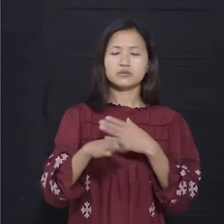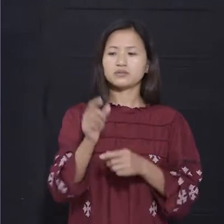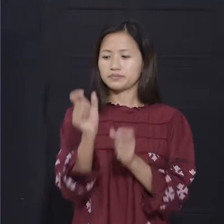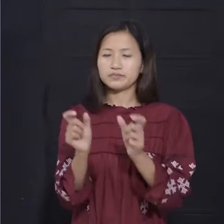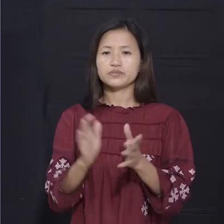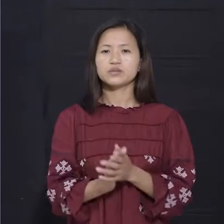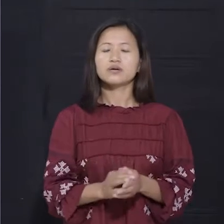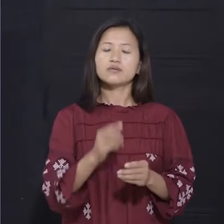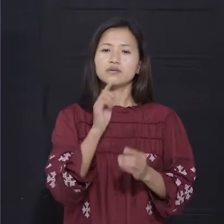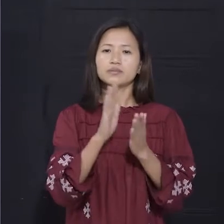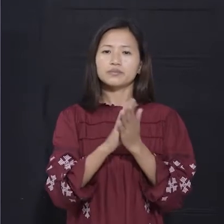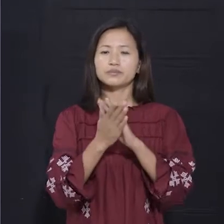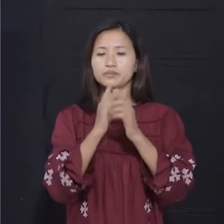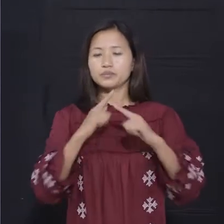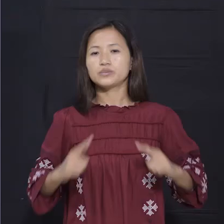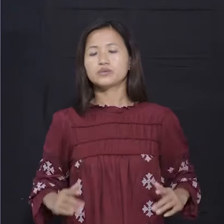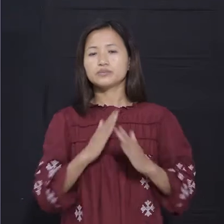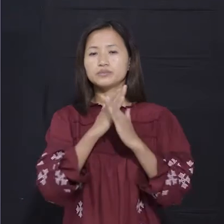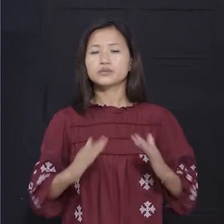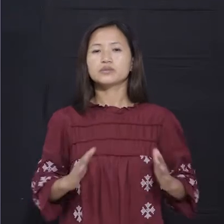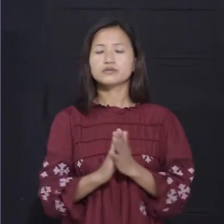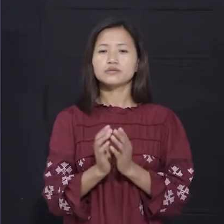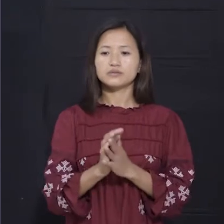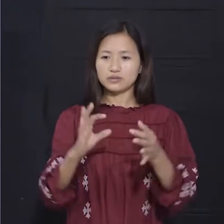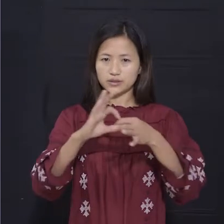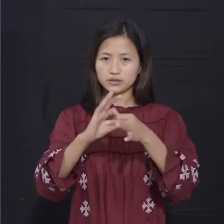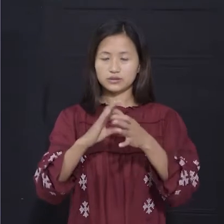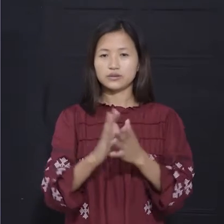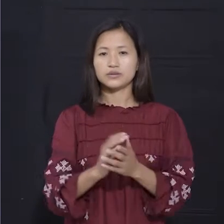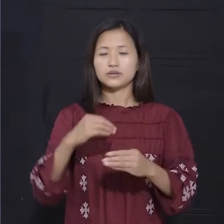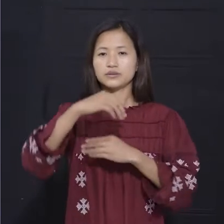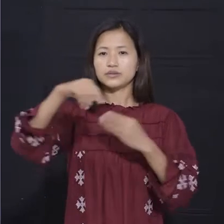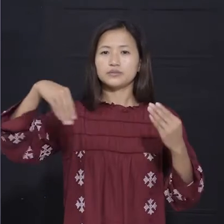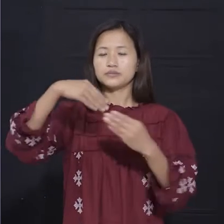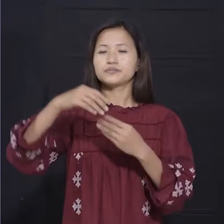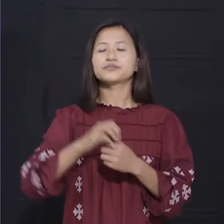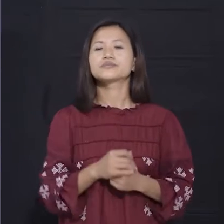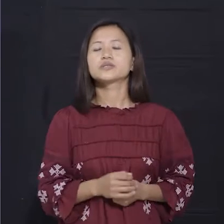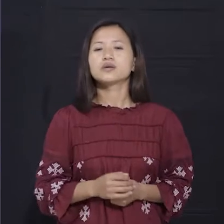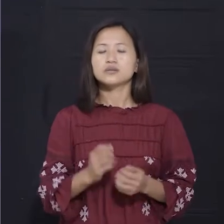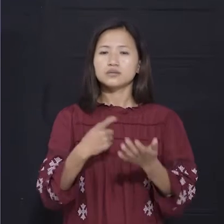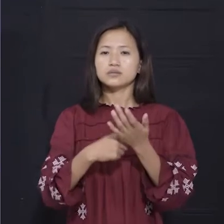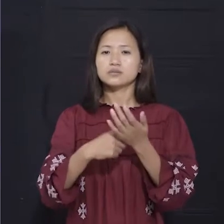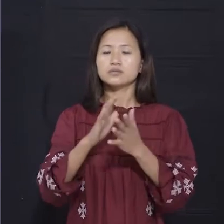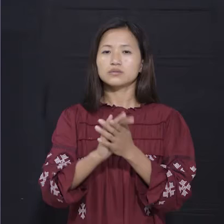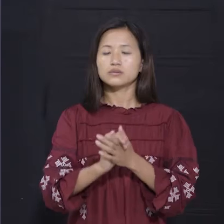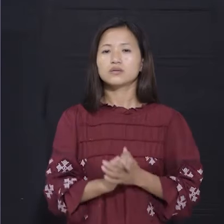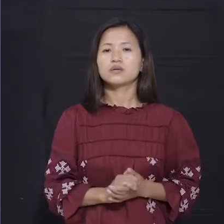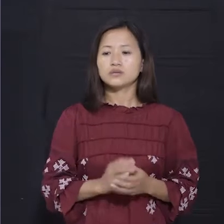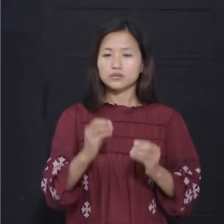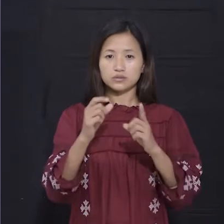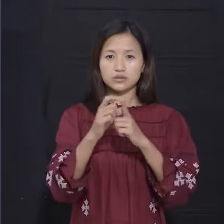peaceful relationship. And Farhan also noted that the people in the Gupta dynasty, they